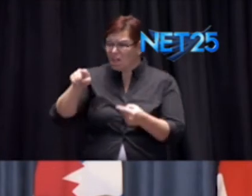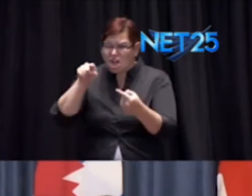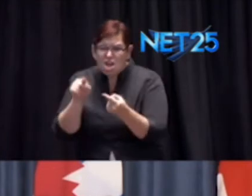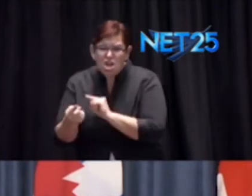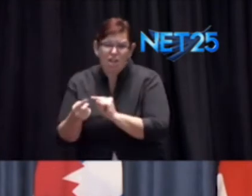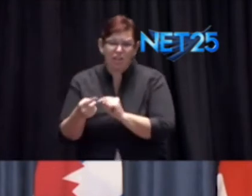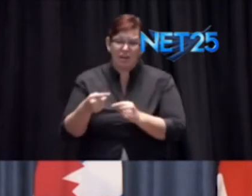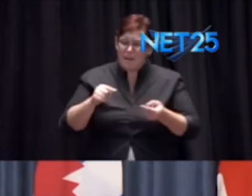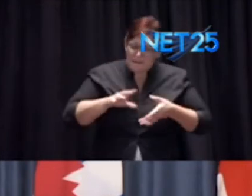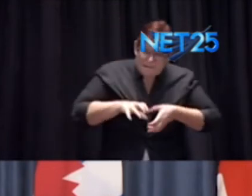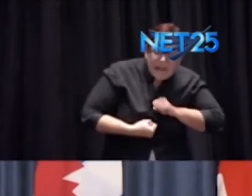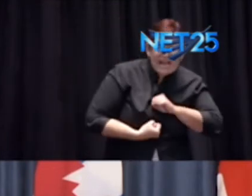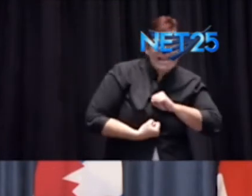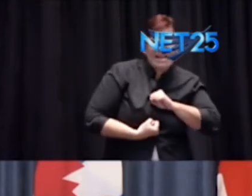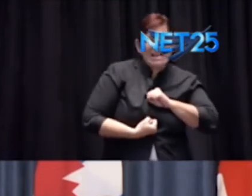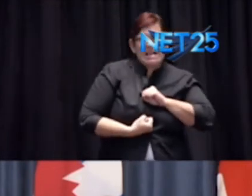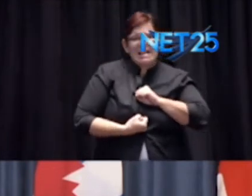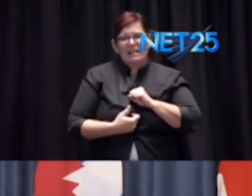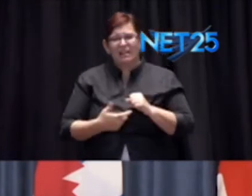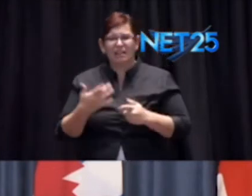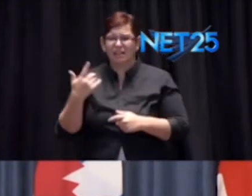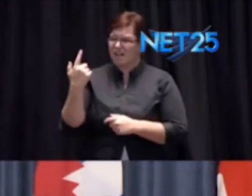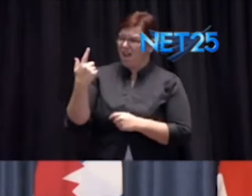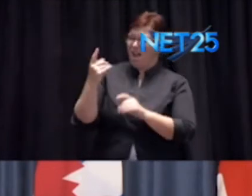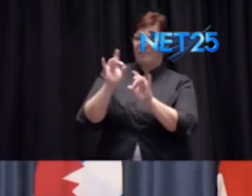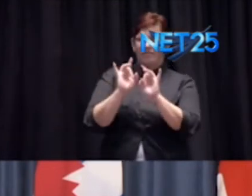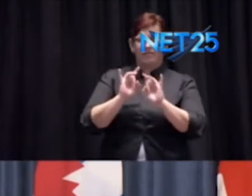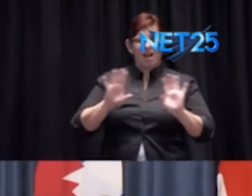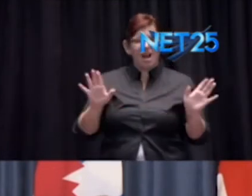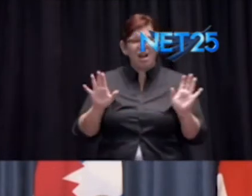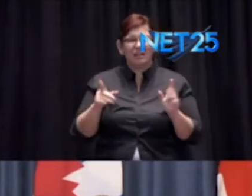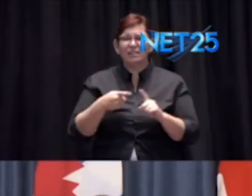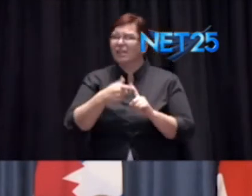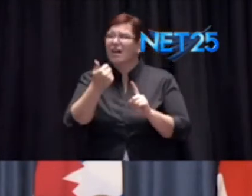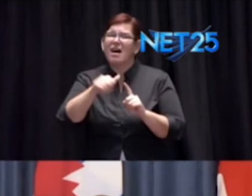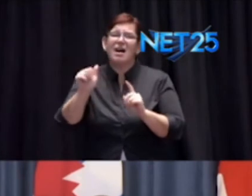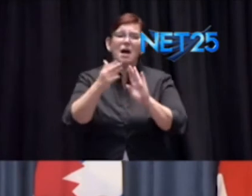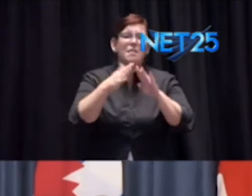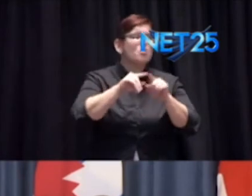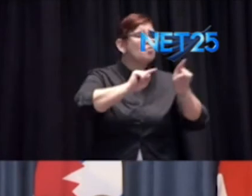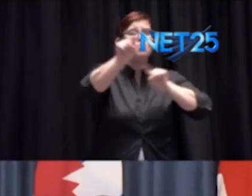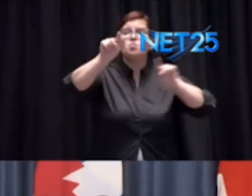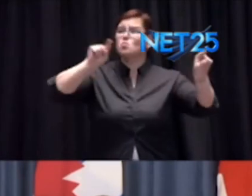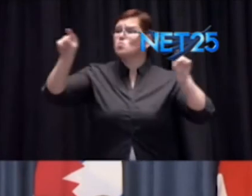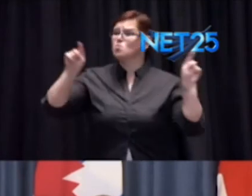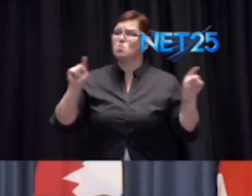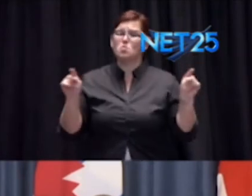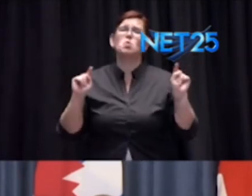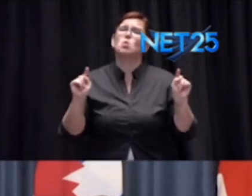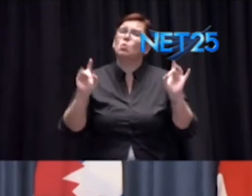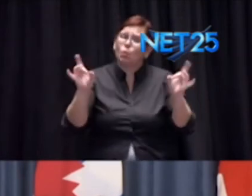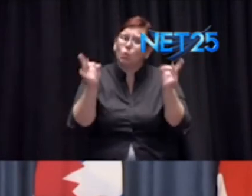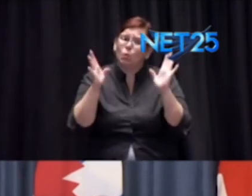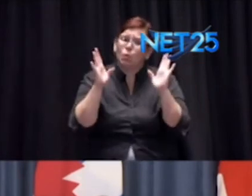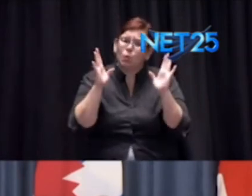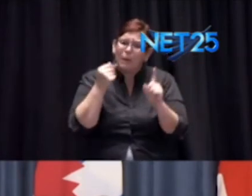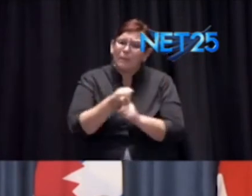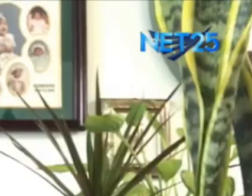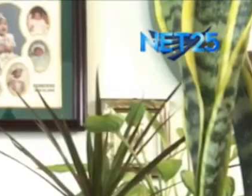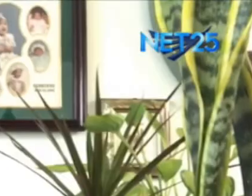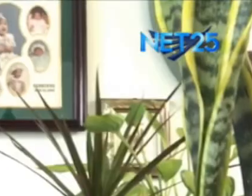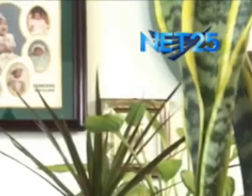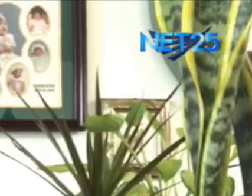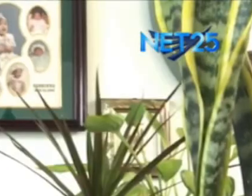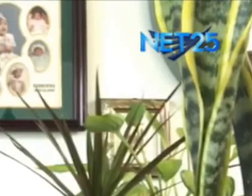caused by gun violence to people in our city and to communities in our city is real, and it has been inflicted on far, far too many people.